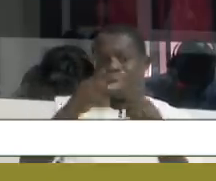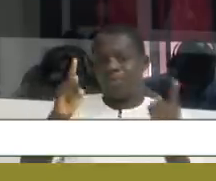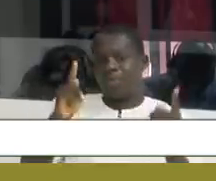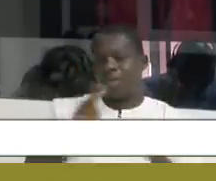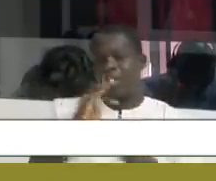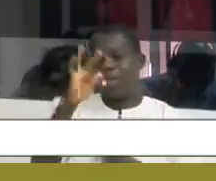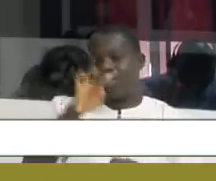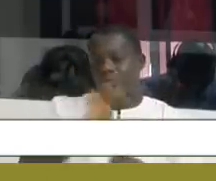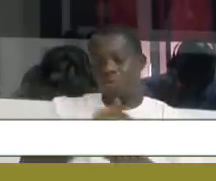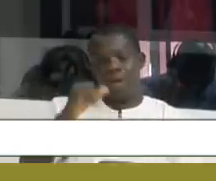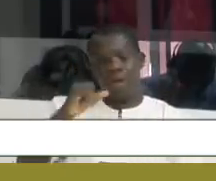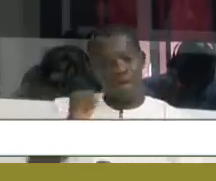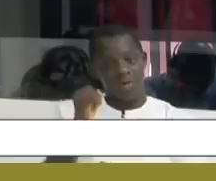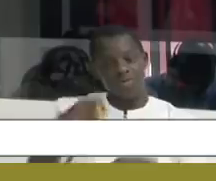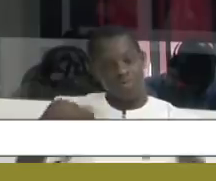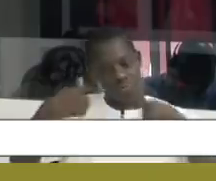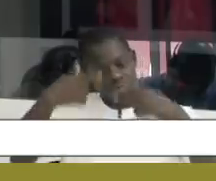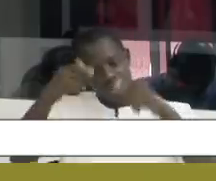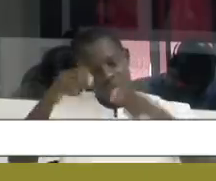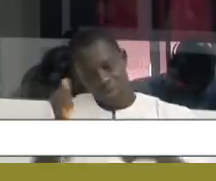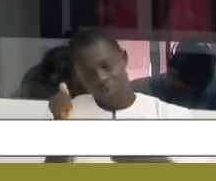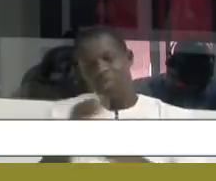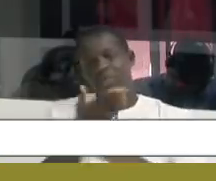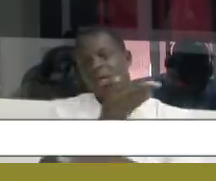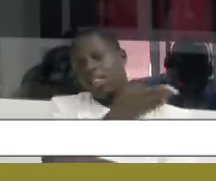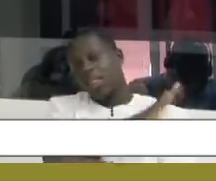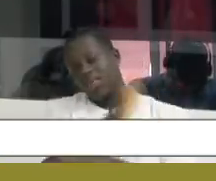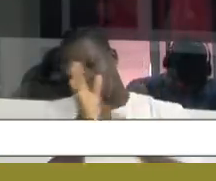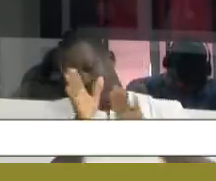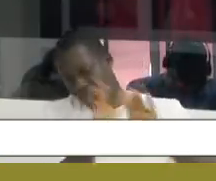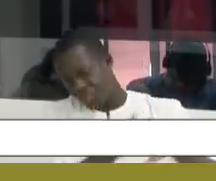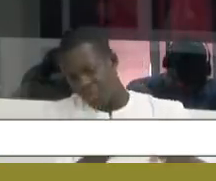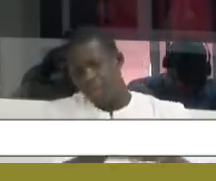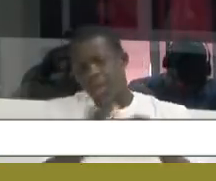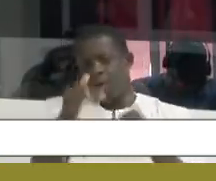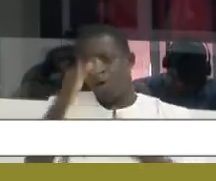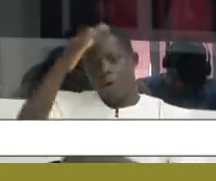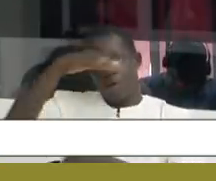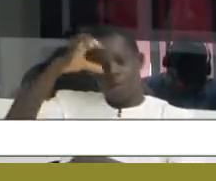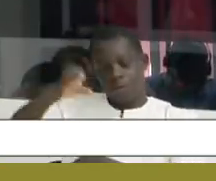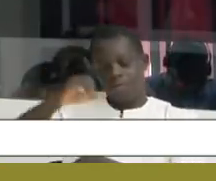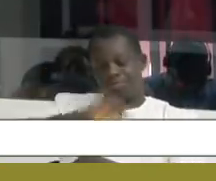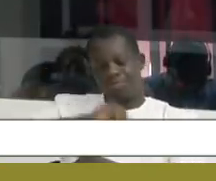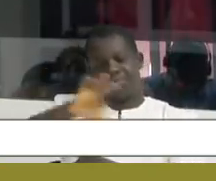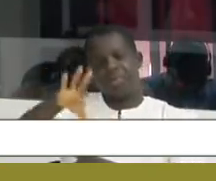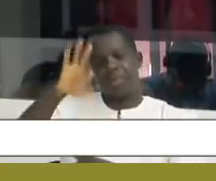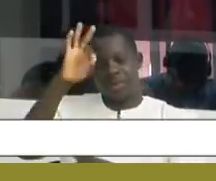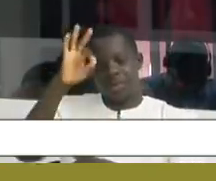to deny, you would leave it at that and the commission would make up its mind. But it looks like